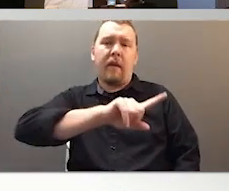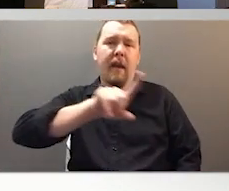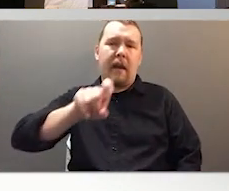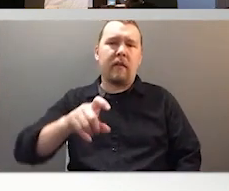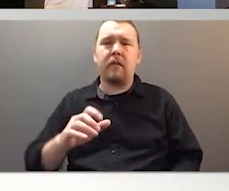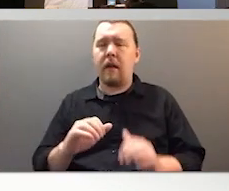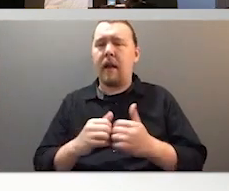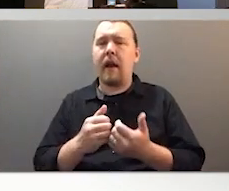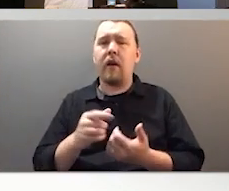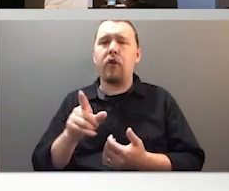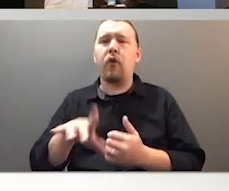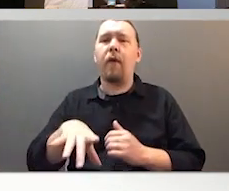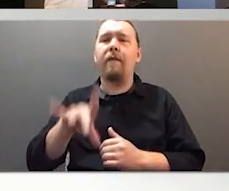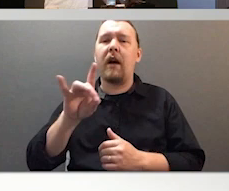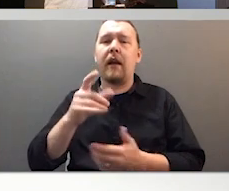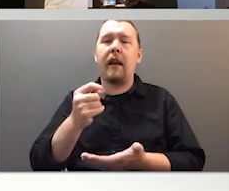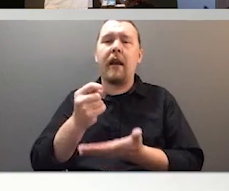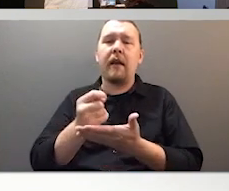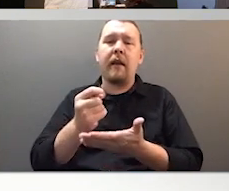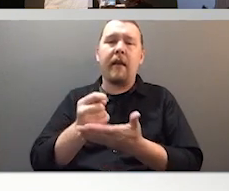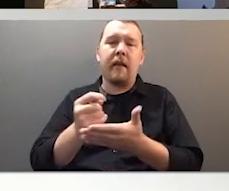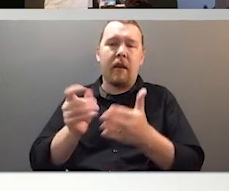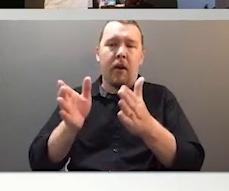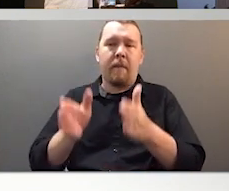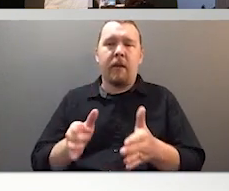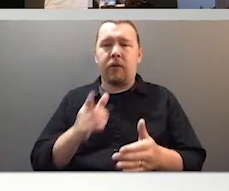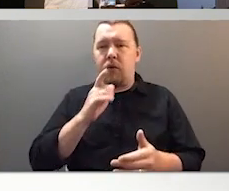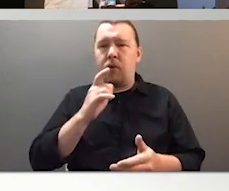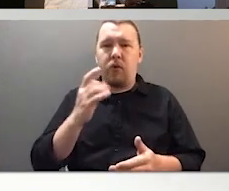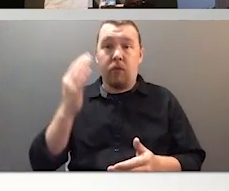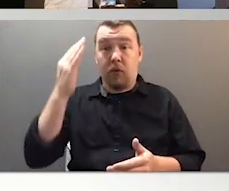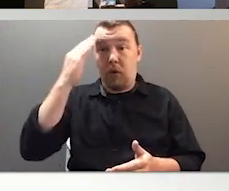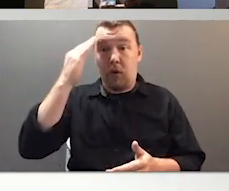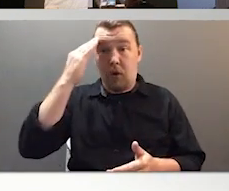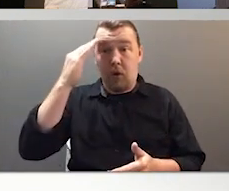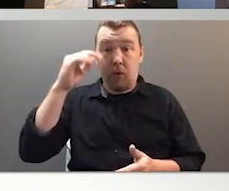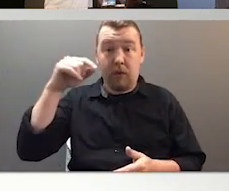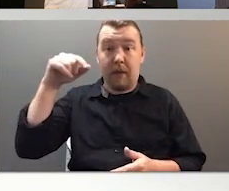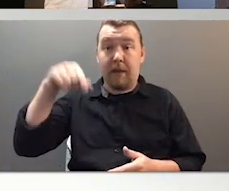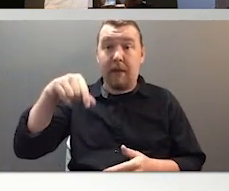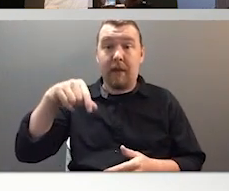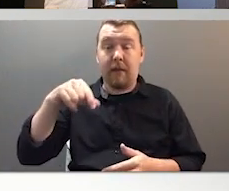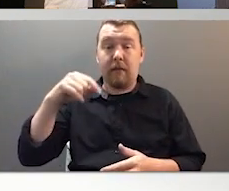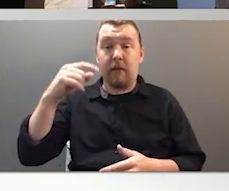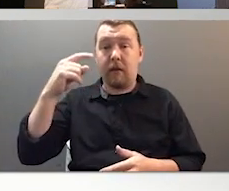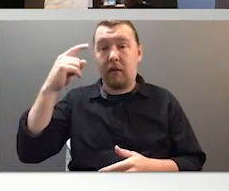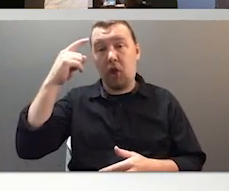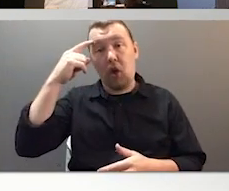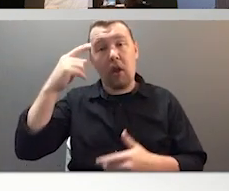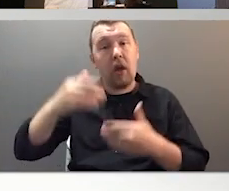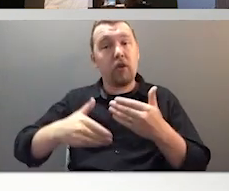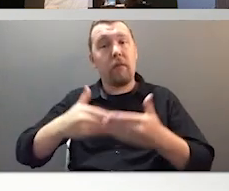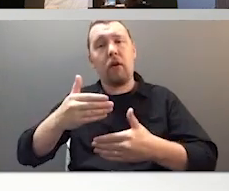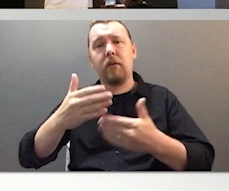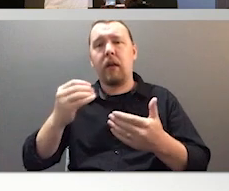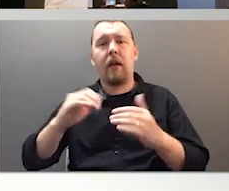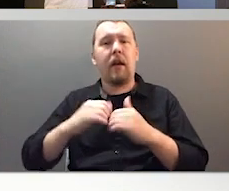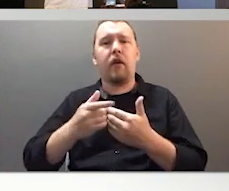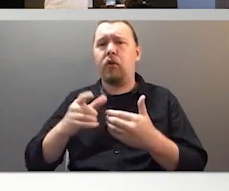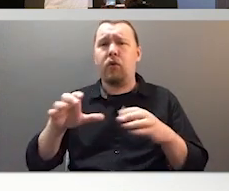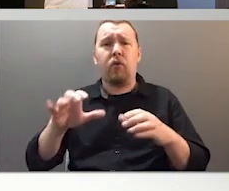a therapist that maybe is knowledgeable in neurological processing, and how do you go about doing that?